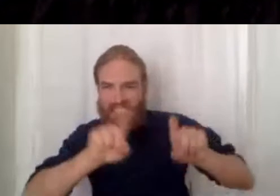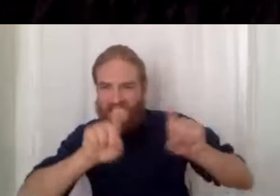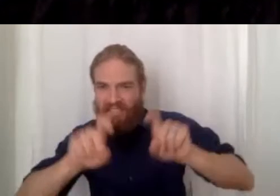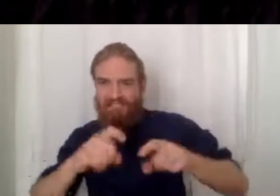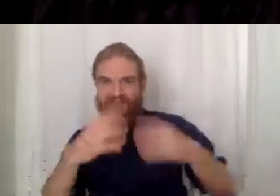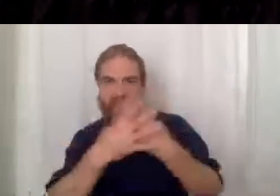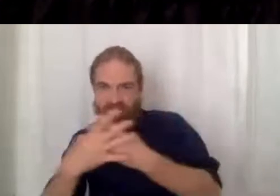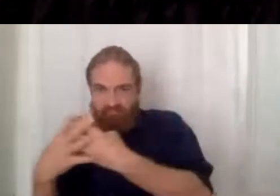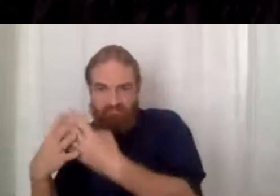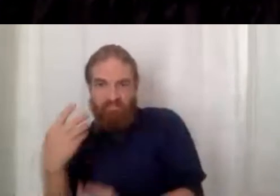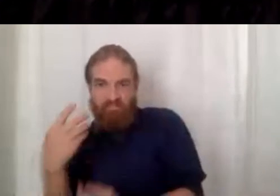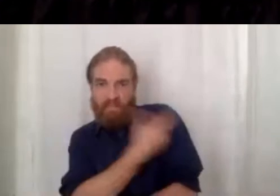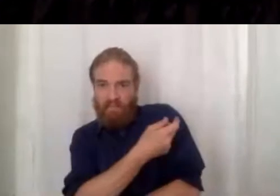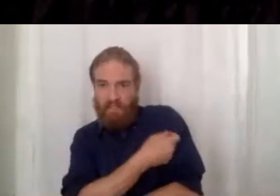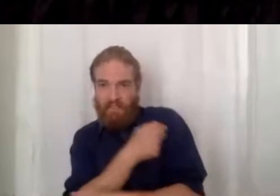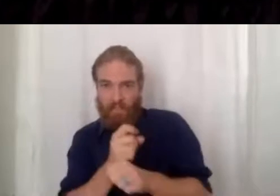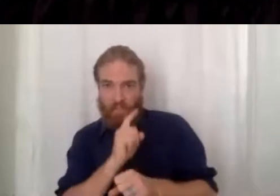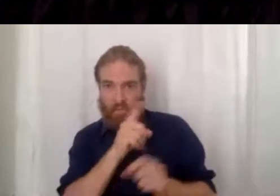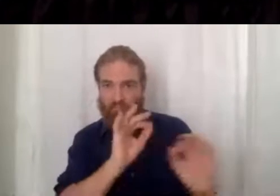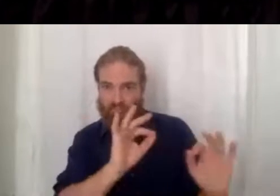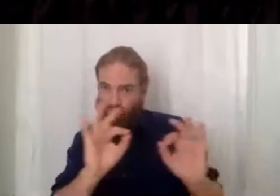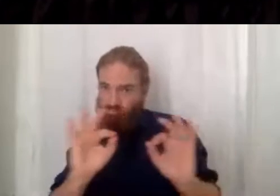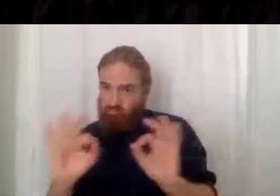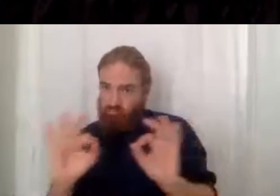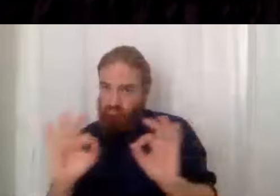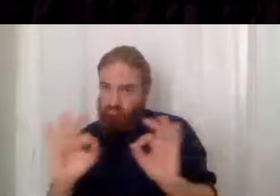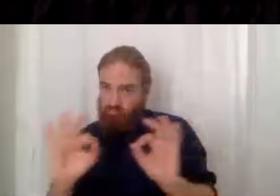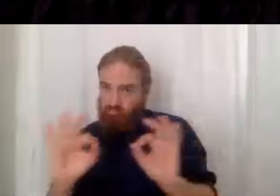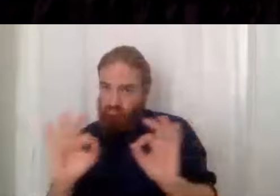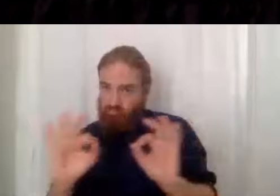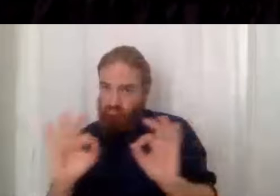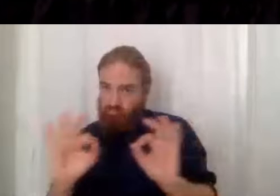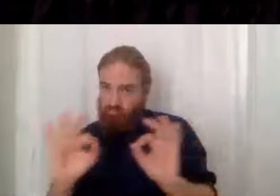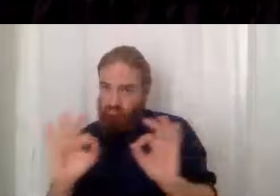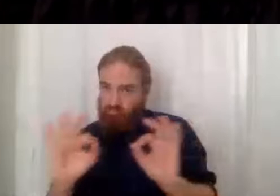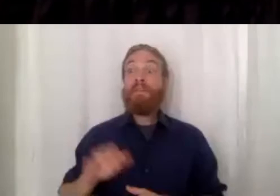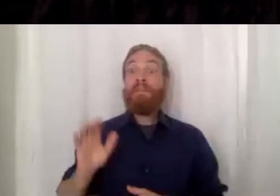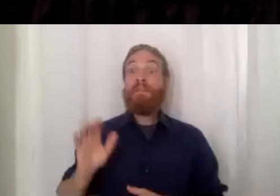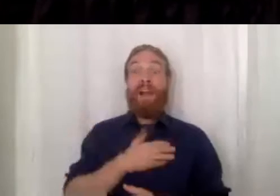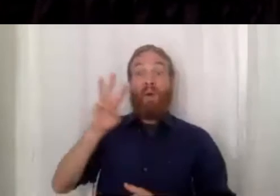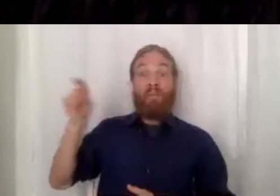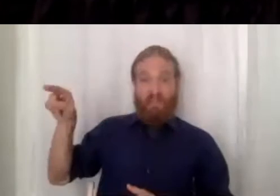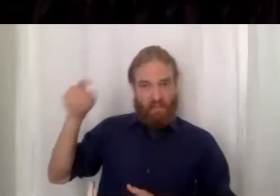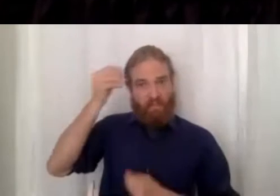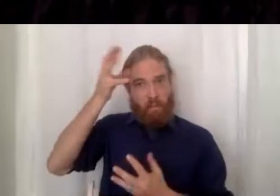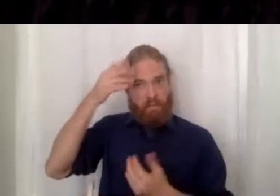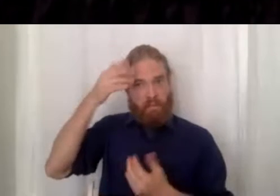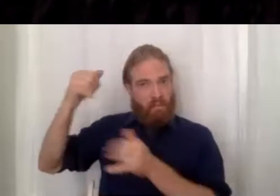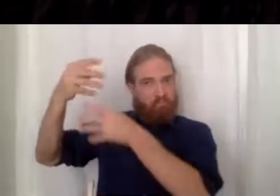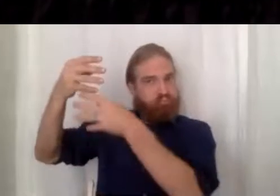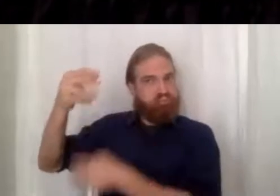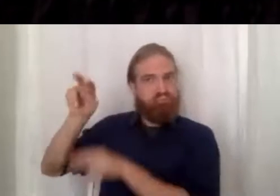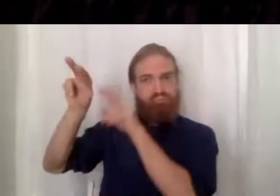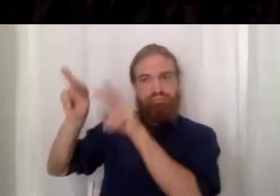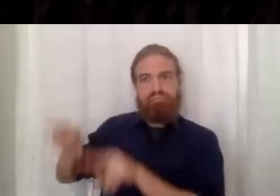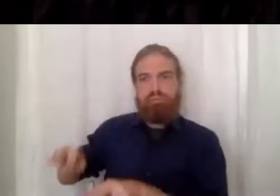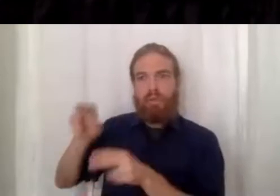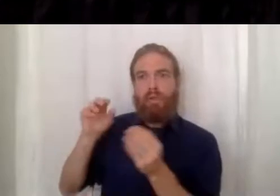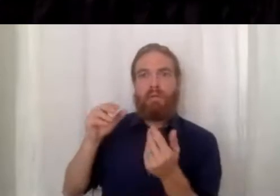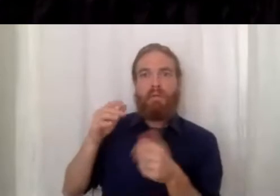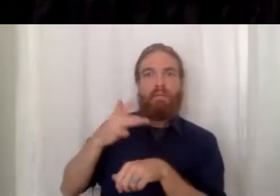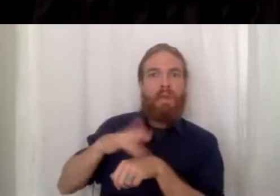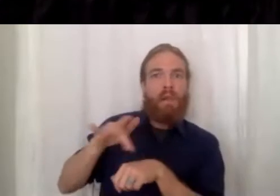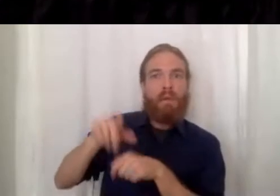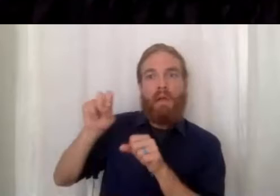extremely high, we're doing a lot more, but we're still trying to be pretty steady. And we